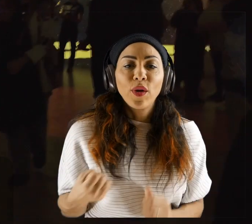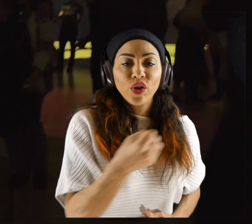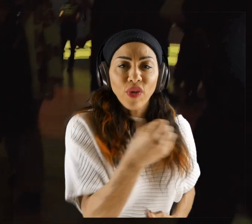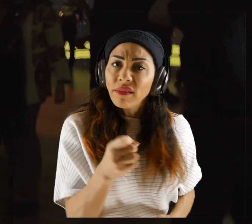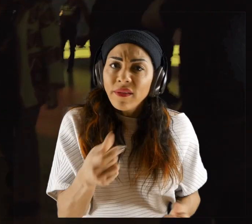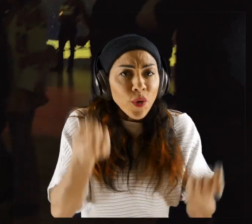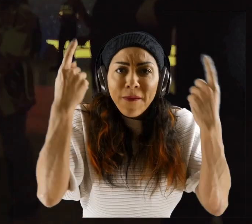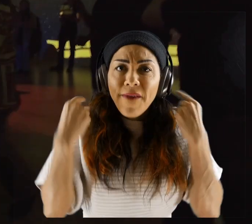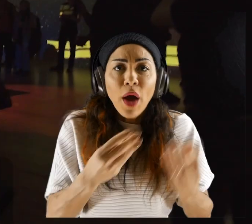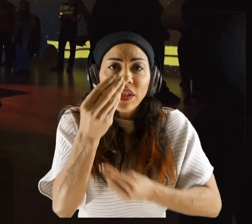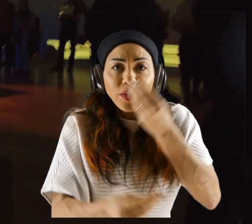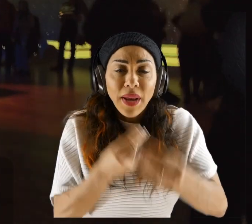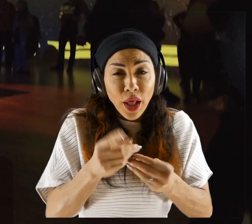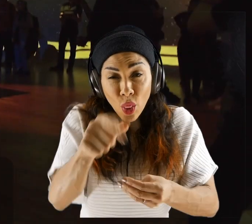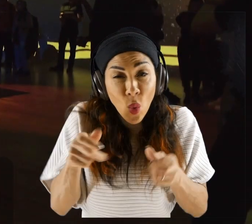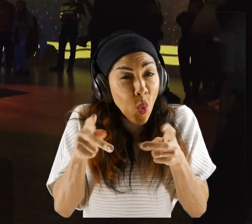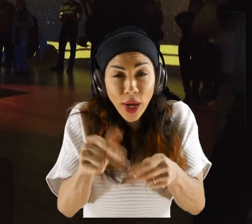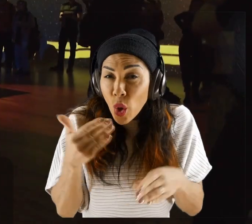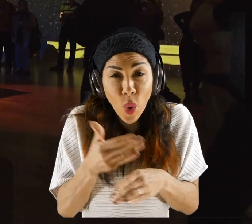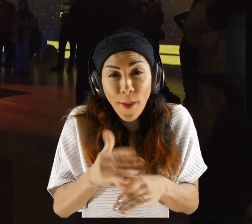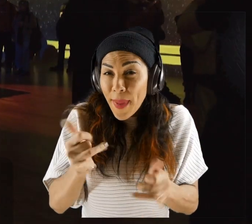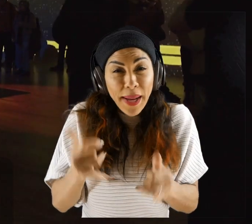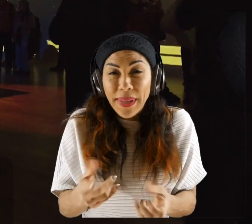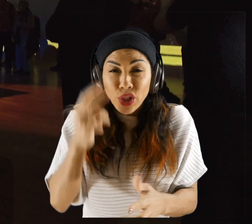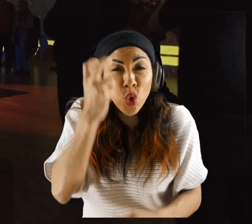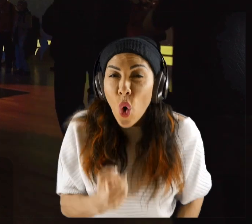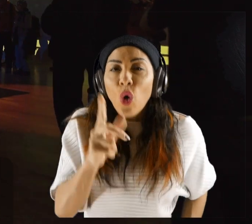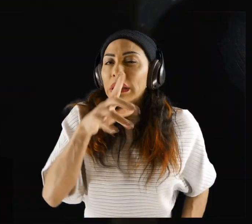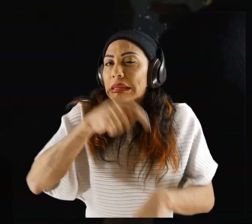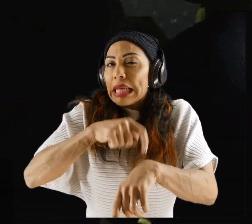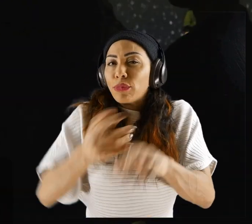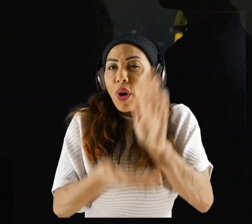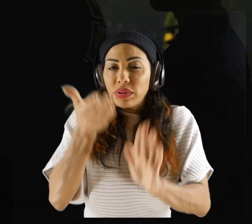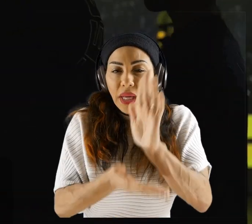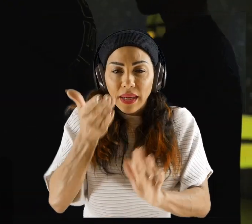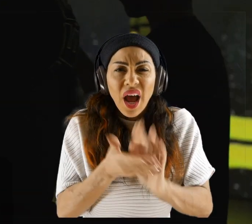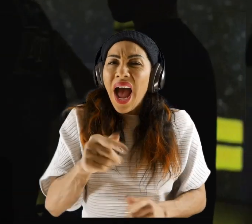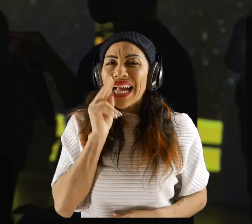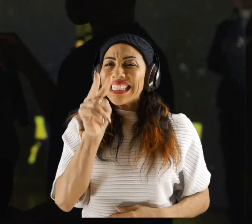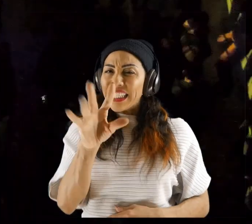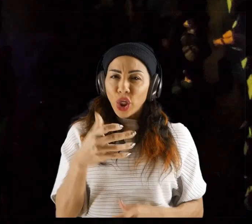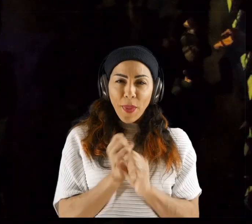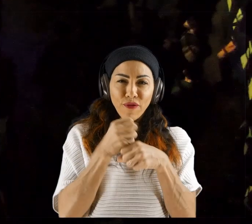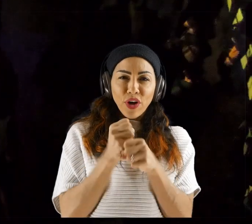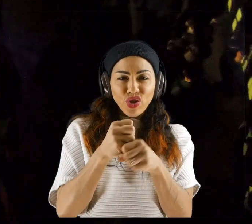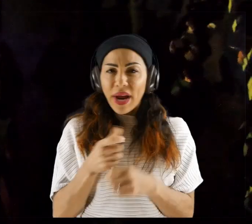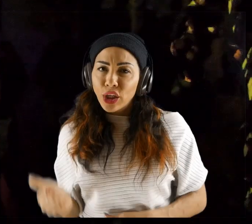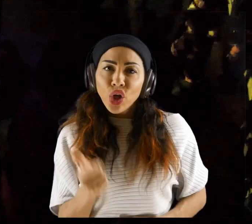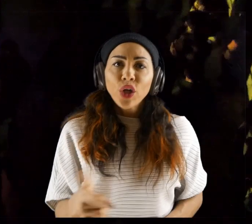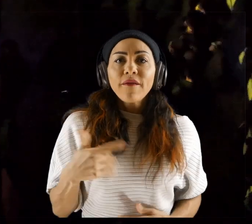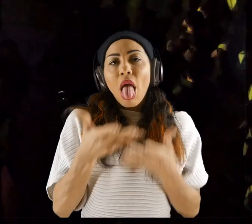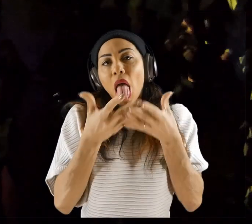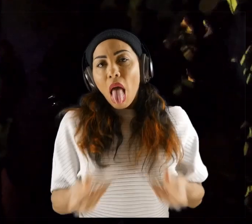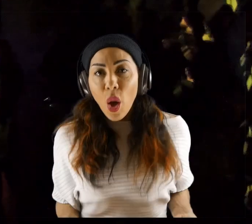you don't get what I mean, then let me explain this point that I'm trying to make. The way that you're used to working might not work anymore, it's time to update. I can sense you're a little